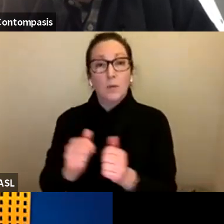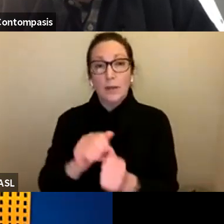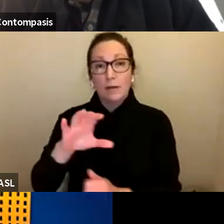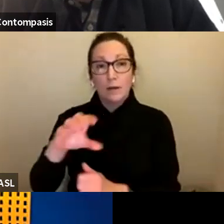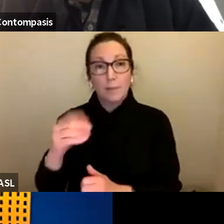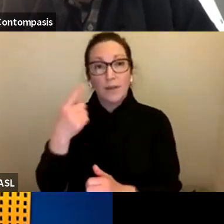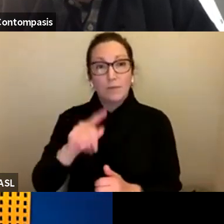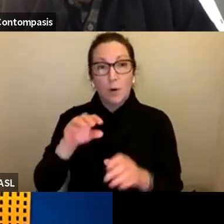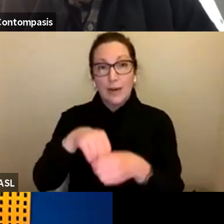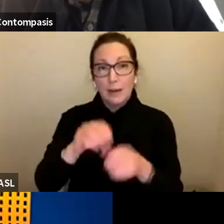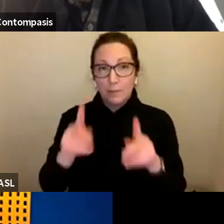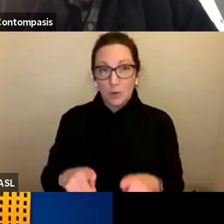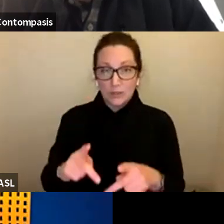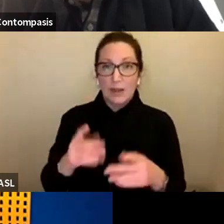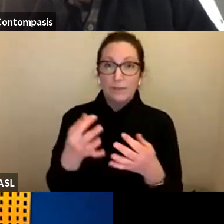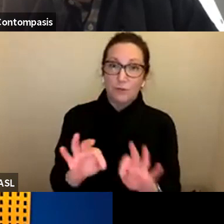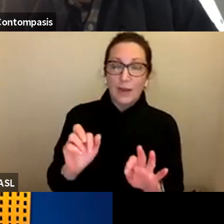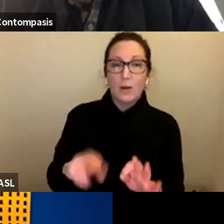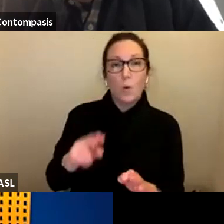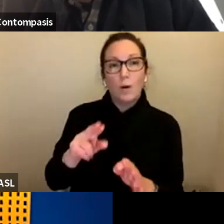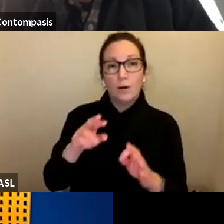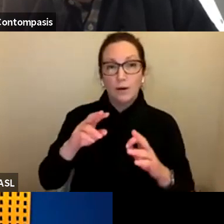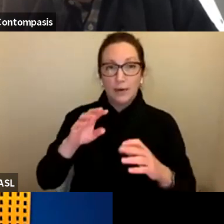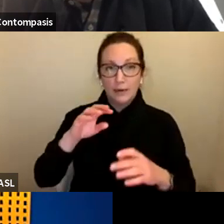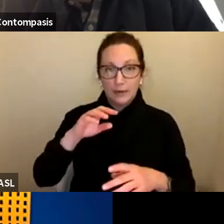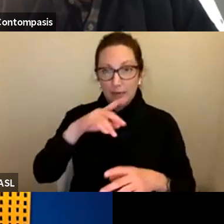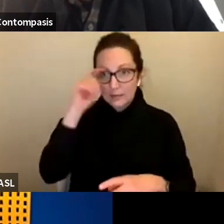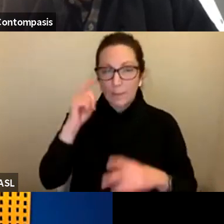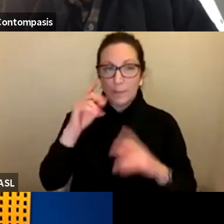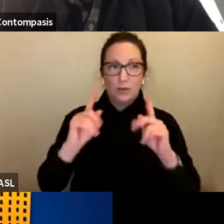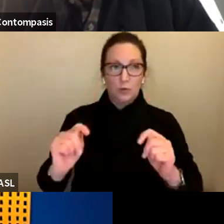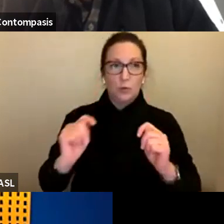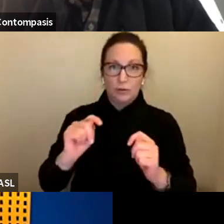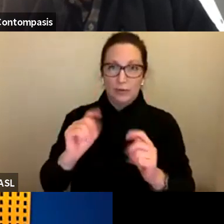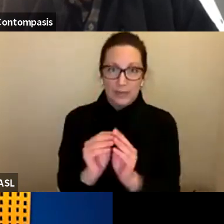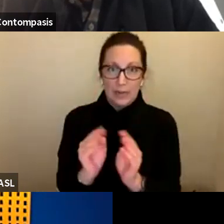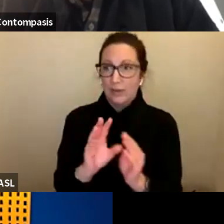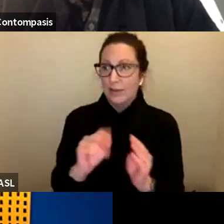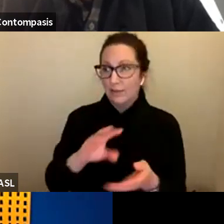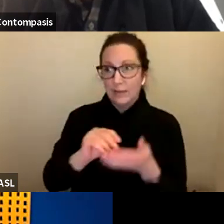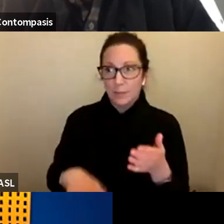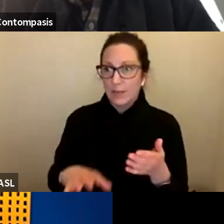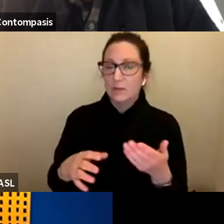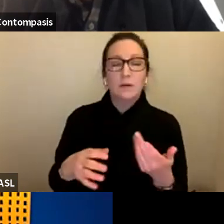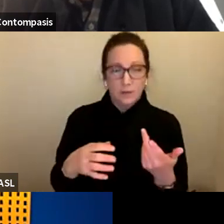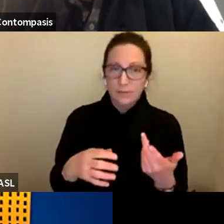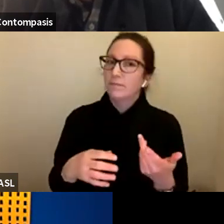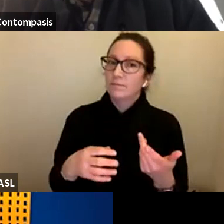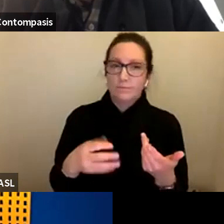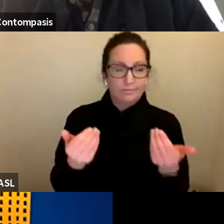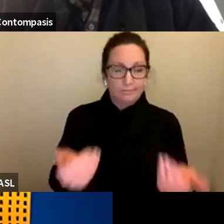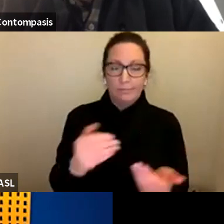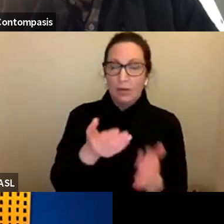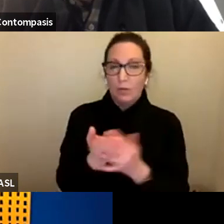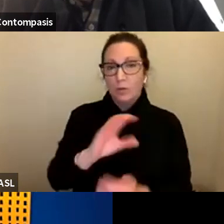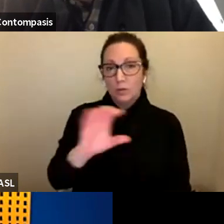free or sliding scale summer and fall tutoring sessions. If too expensive, make it virtual. We have all figured out Zoom. Work with libraries and